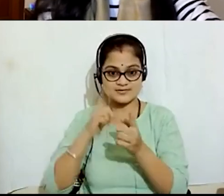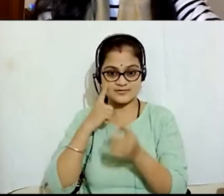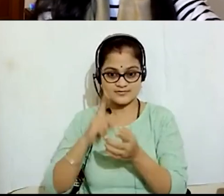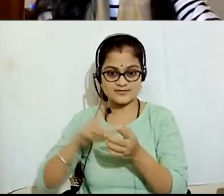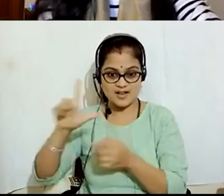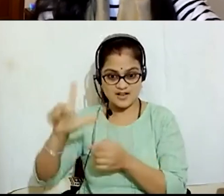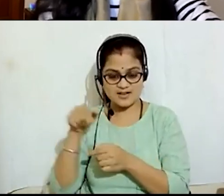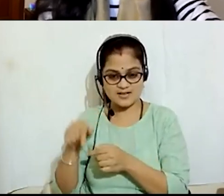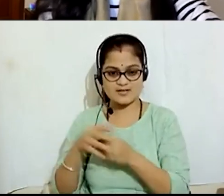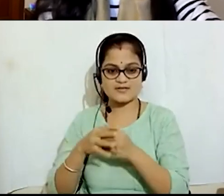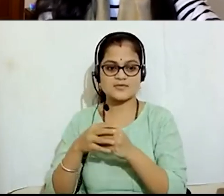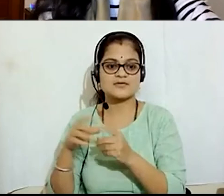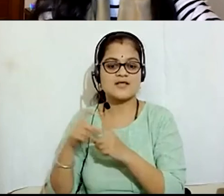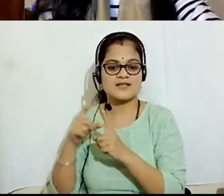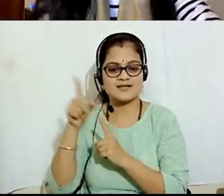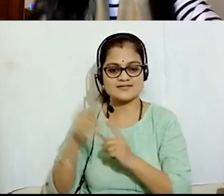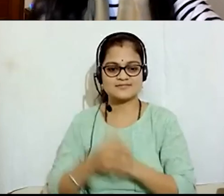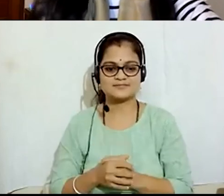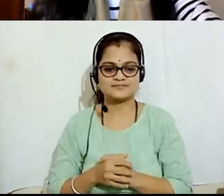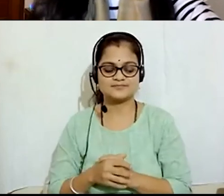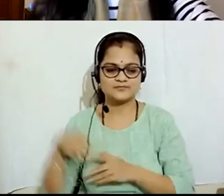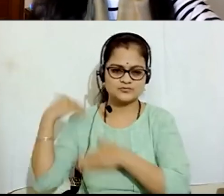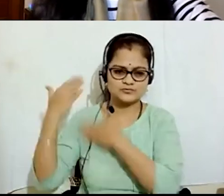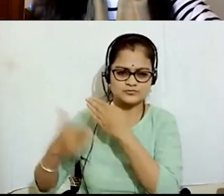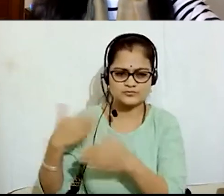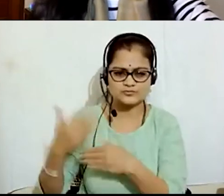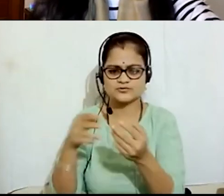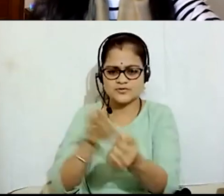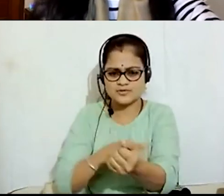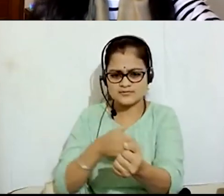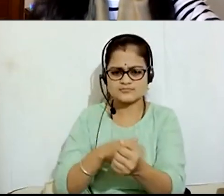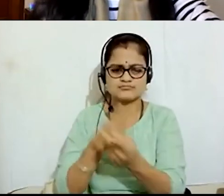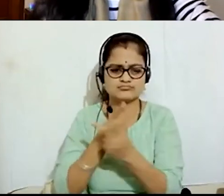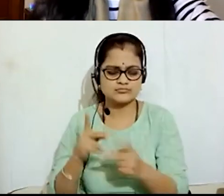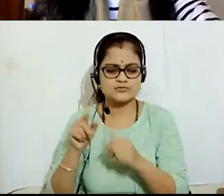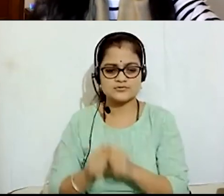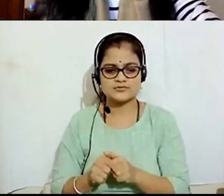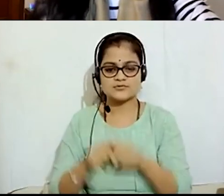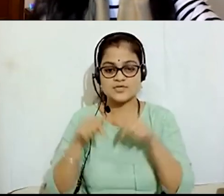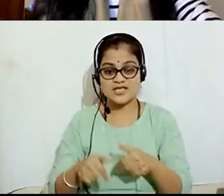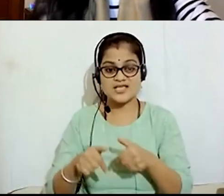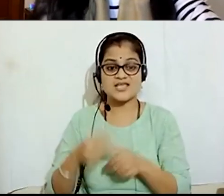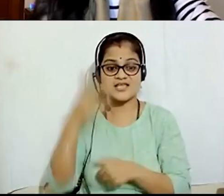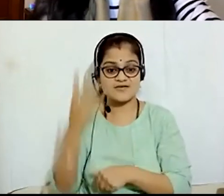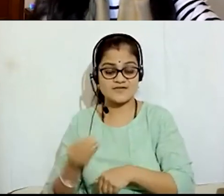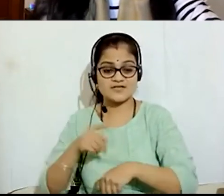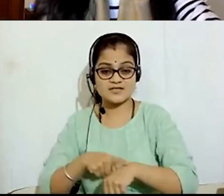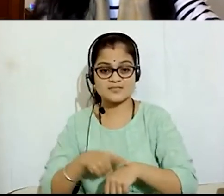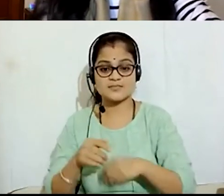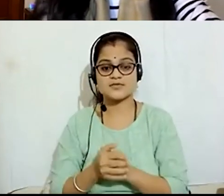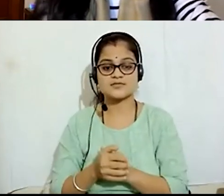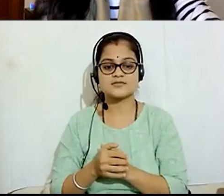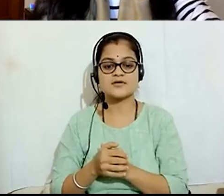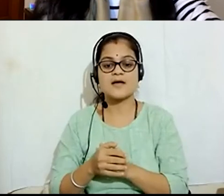from via your ears. The mentor for the program and our facilitator for the evening, Berklee faculty